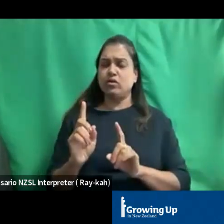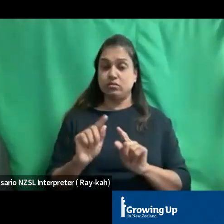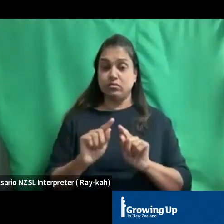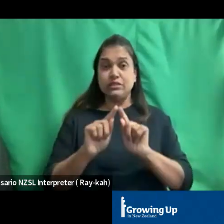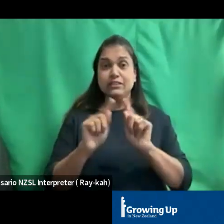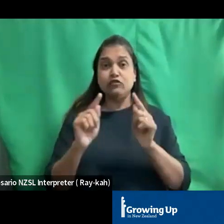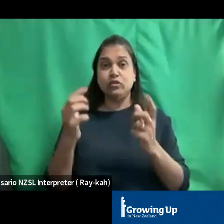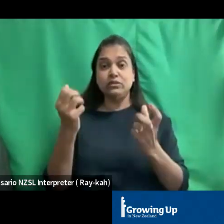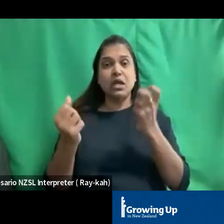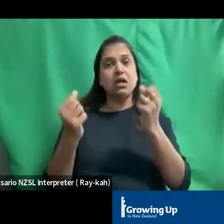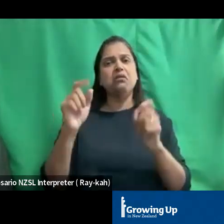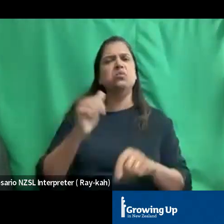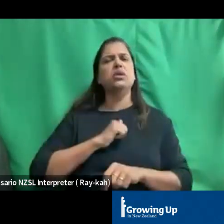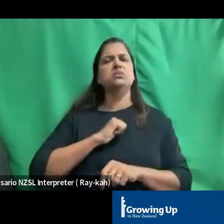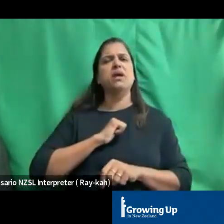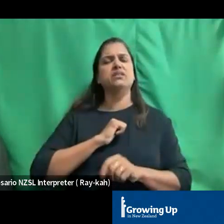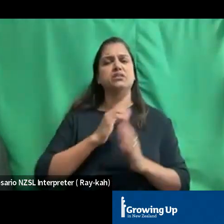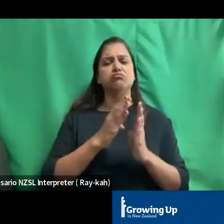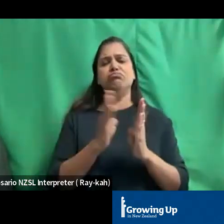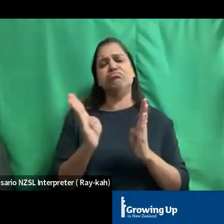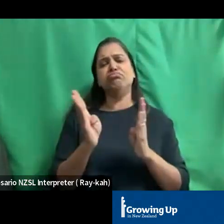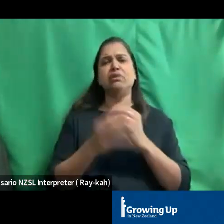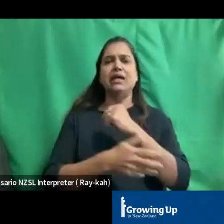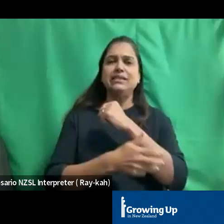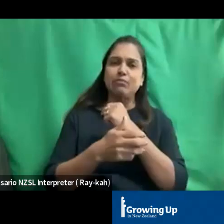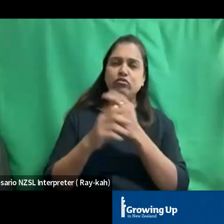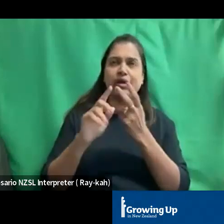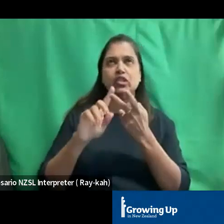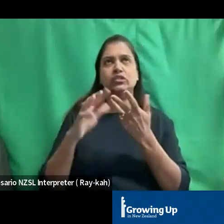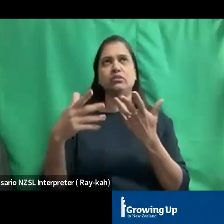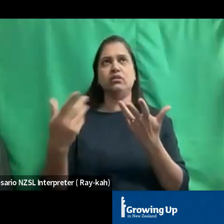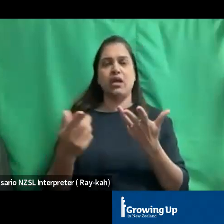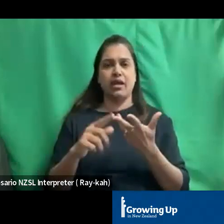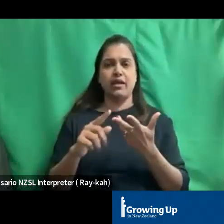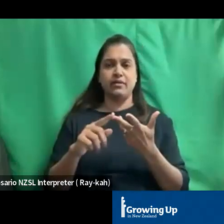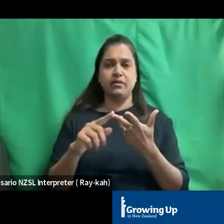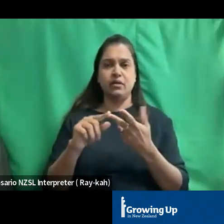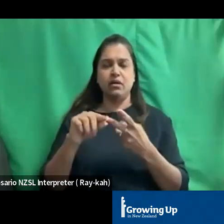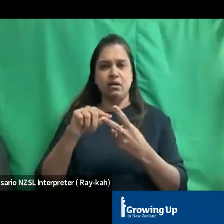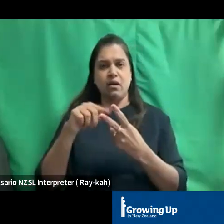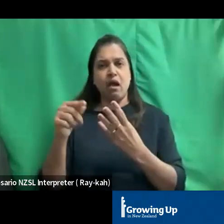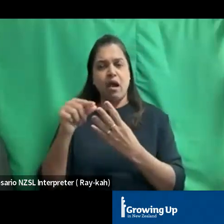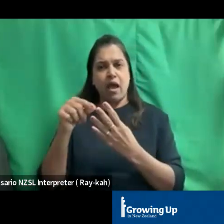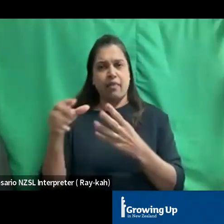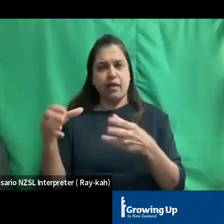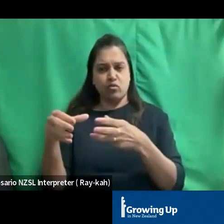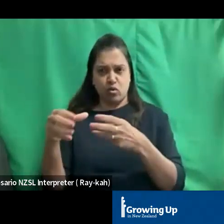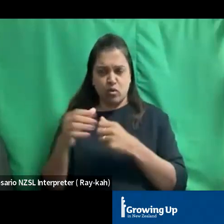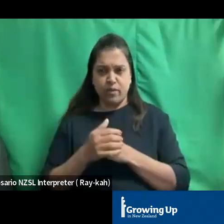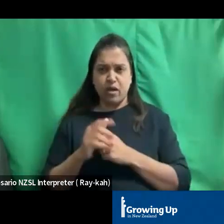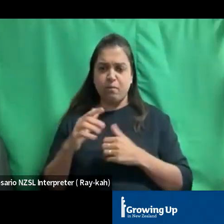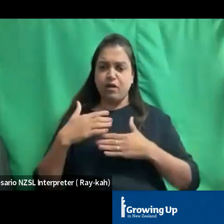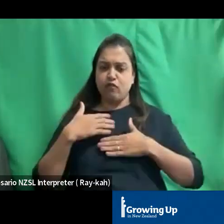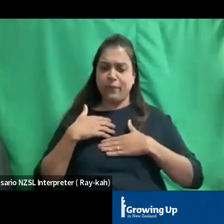you'd expect across deprivation and ethnic groups. And for me, that was something that